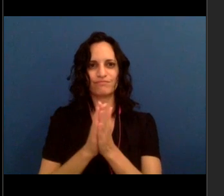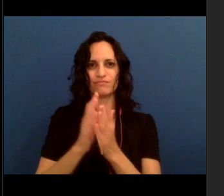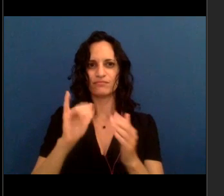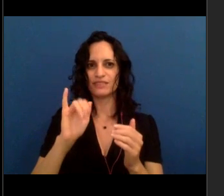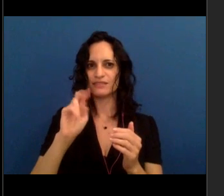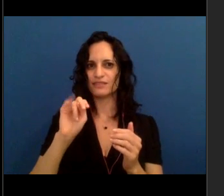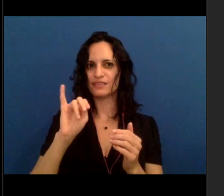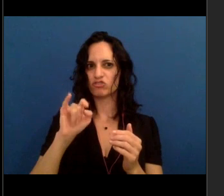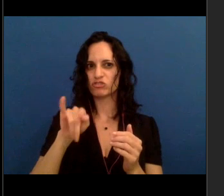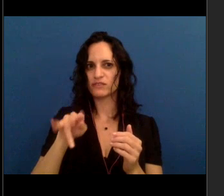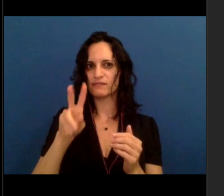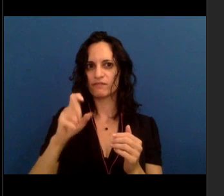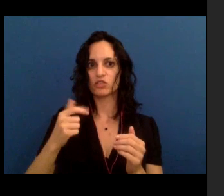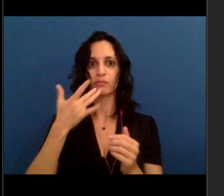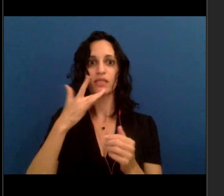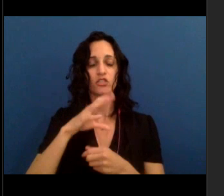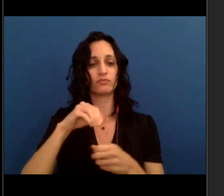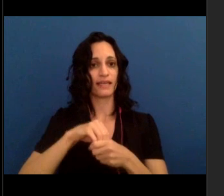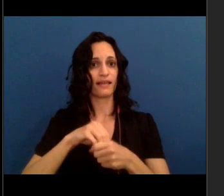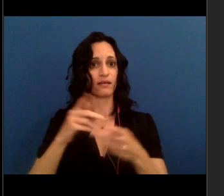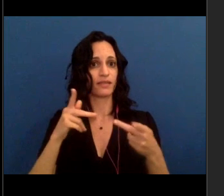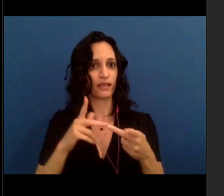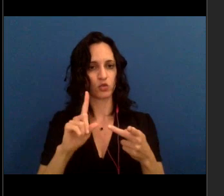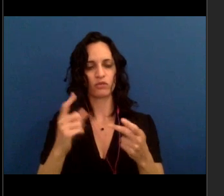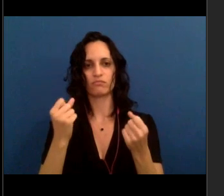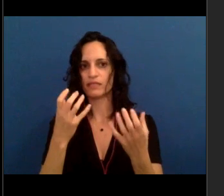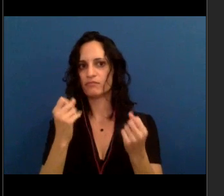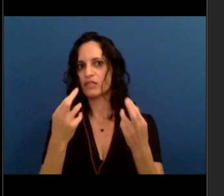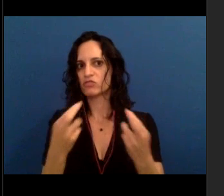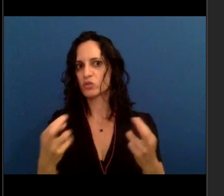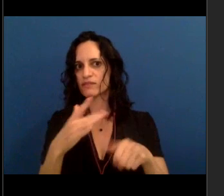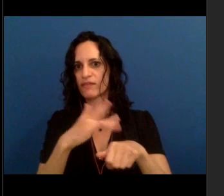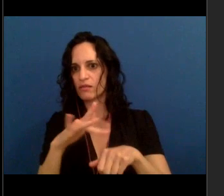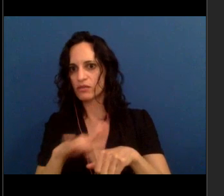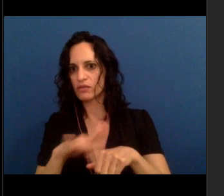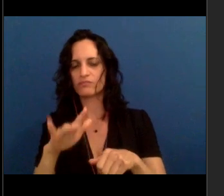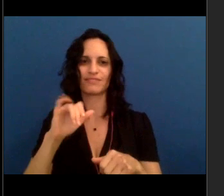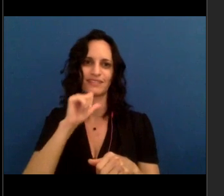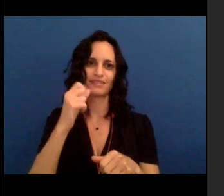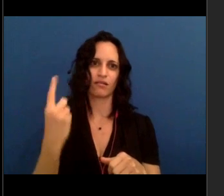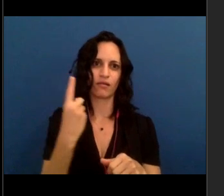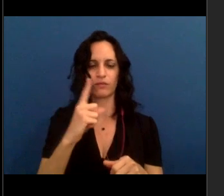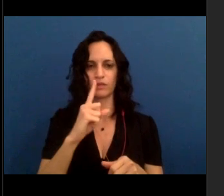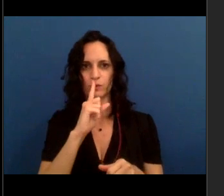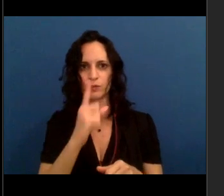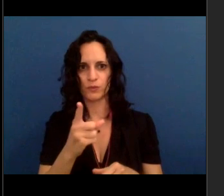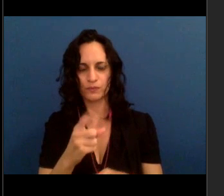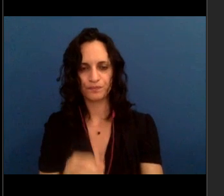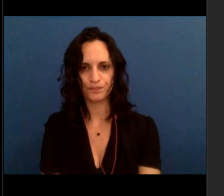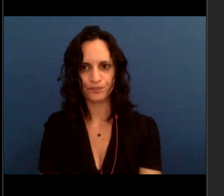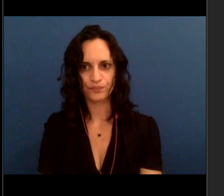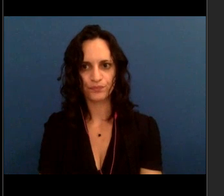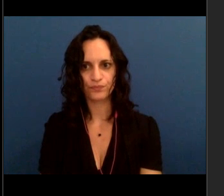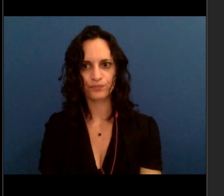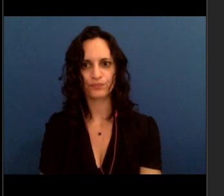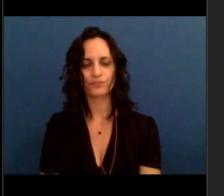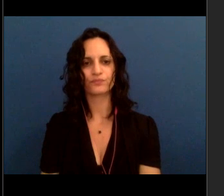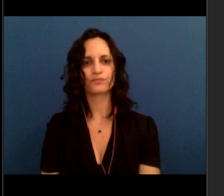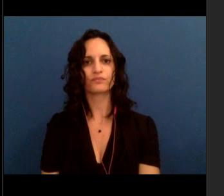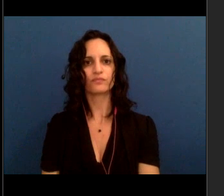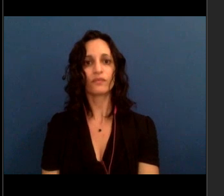in a space where there are actually lots of resources available, but I know that that's not the case at every institution. And so if maybe there are